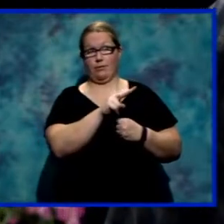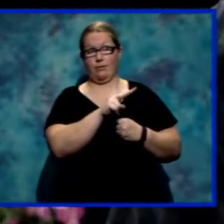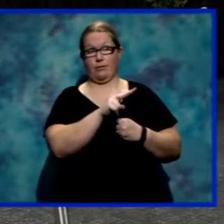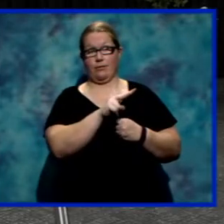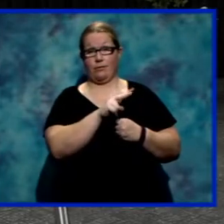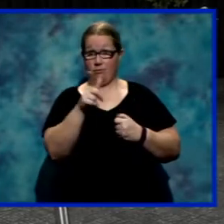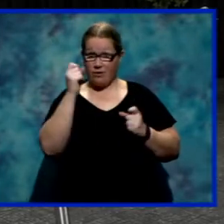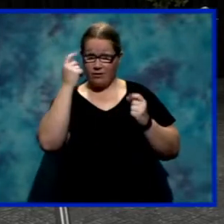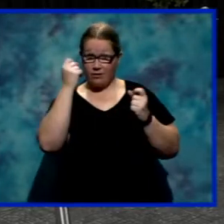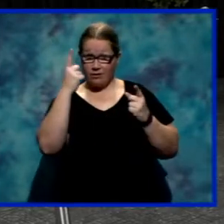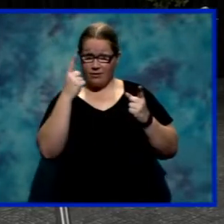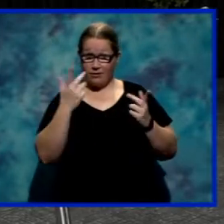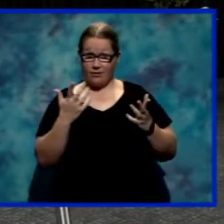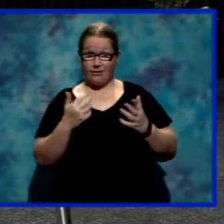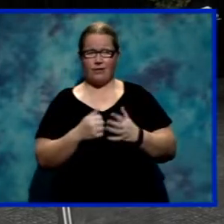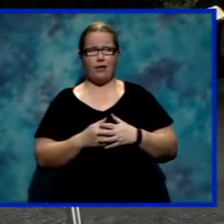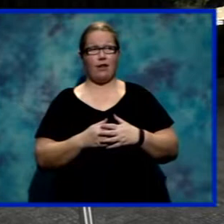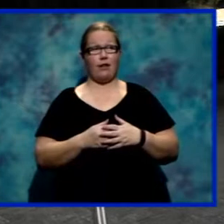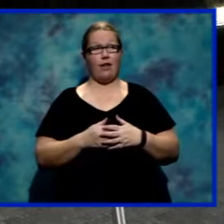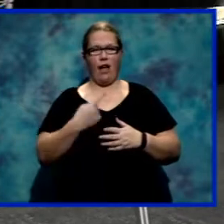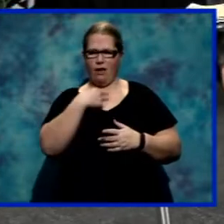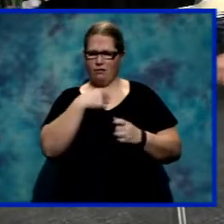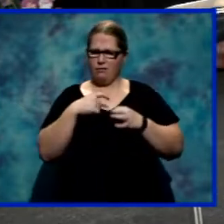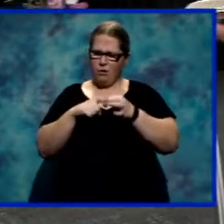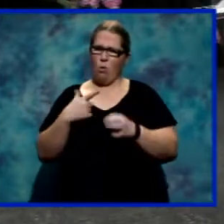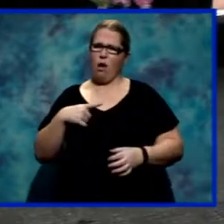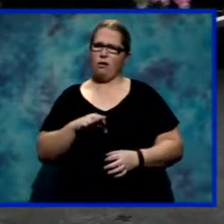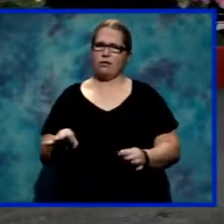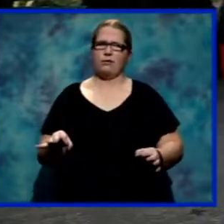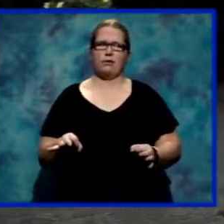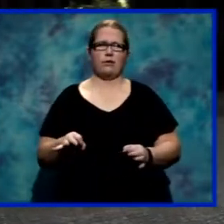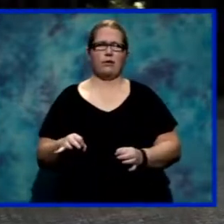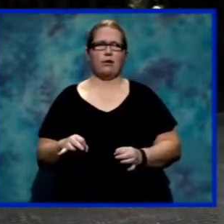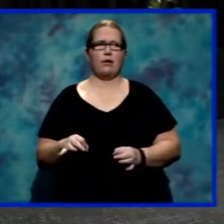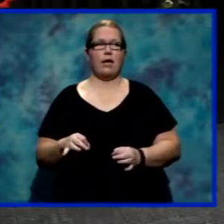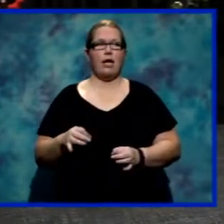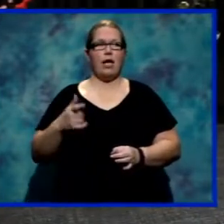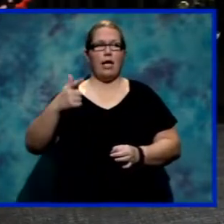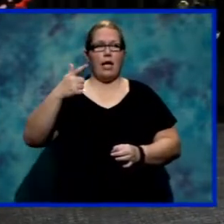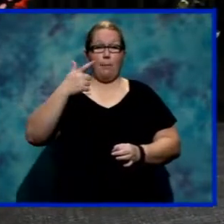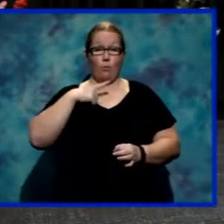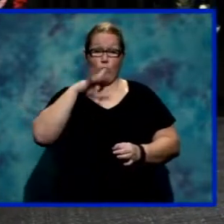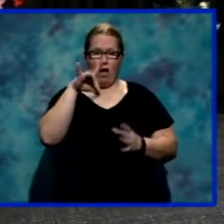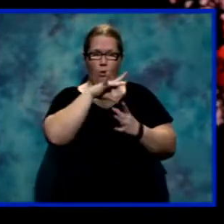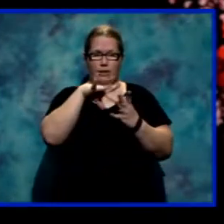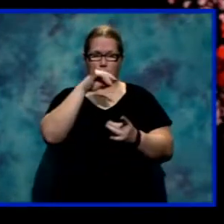Did you get that? I said, why not? He said, because the Holy Spirit told me not to.